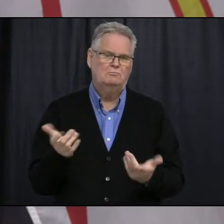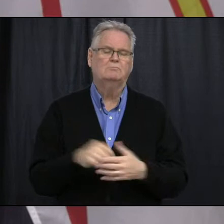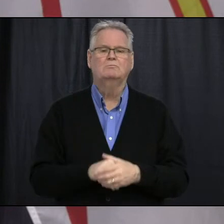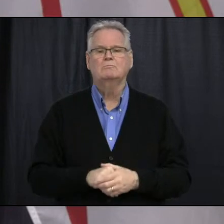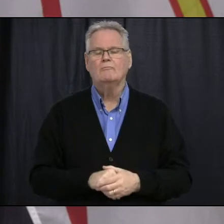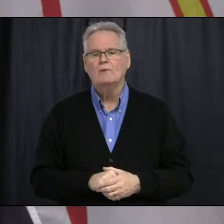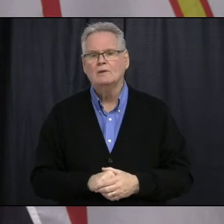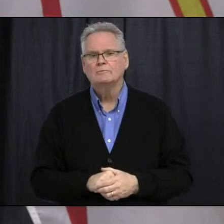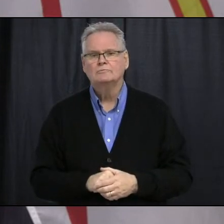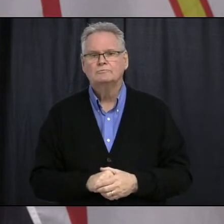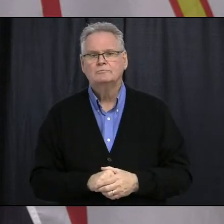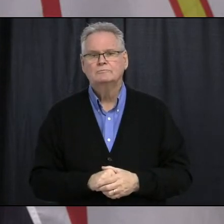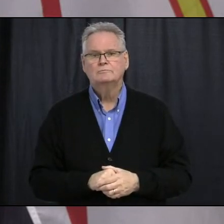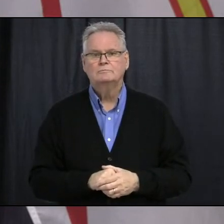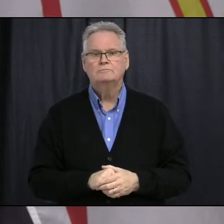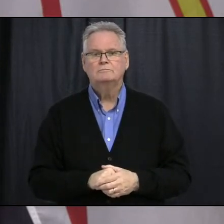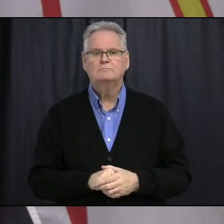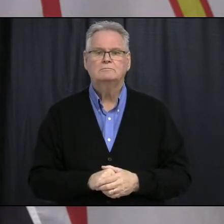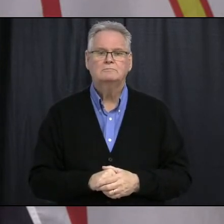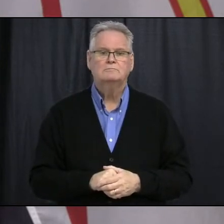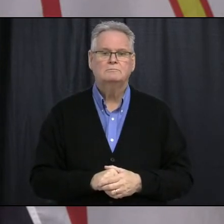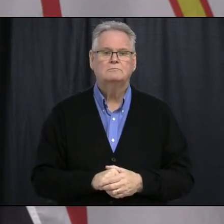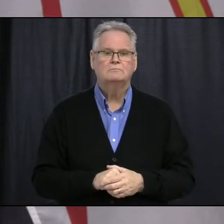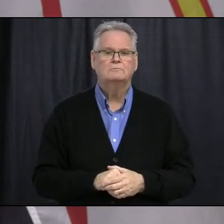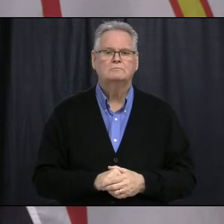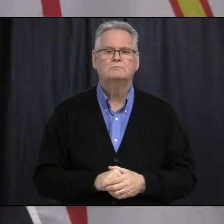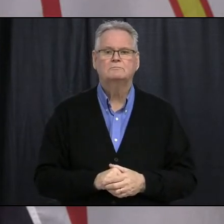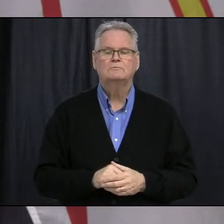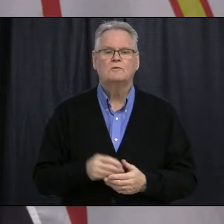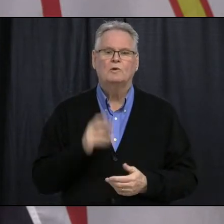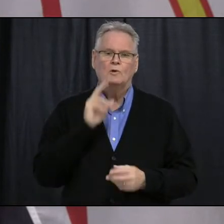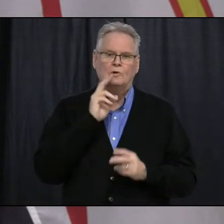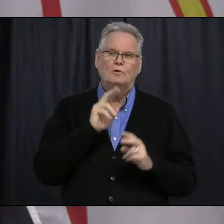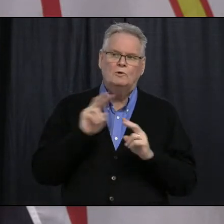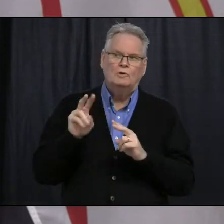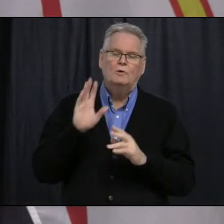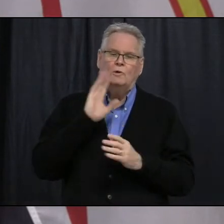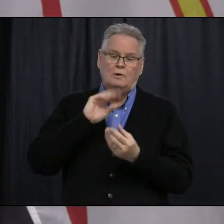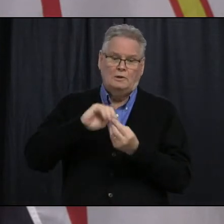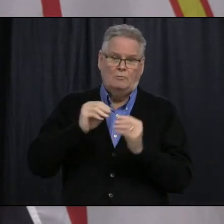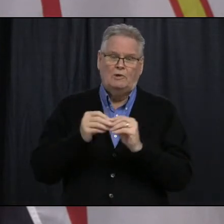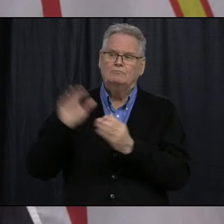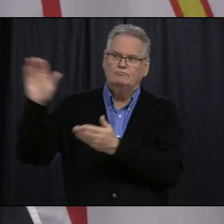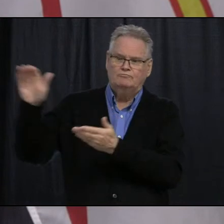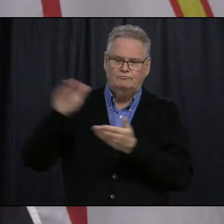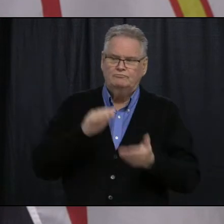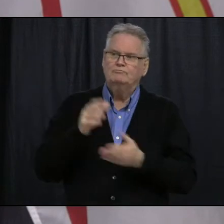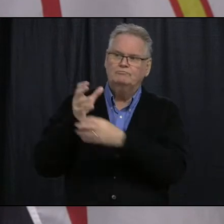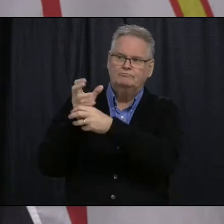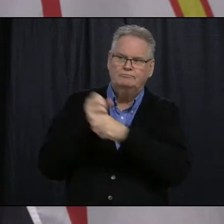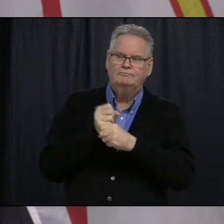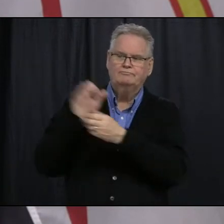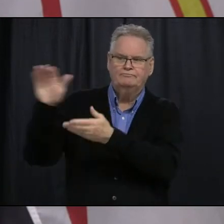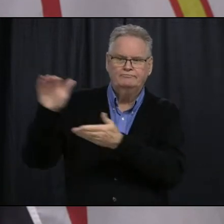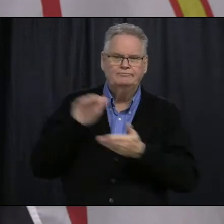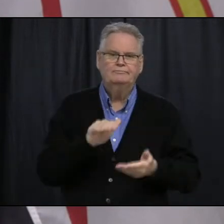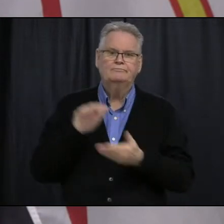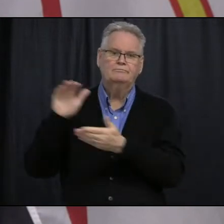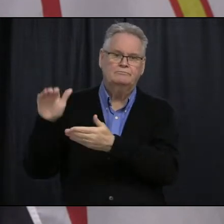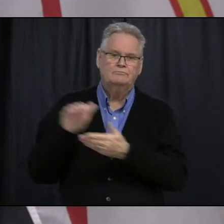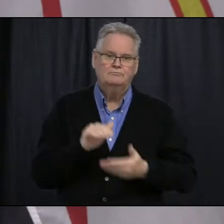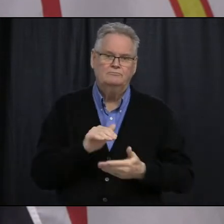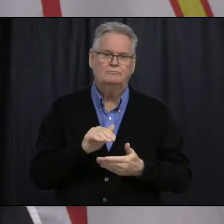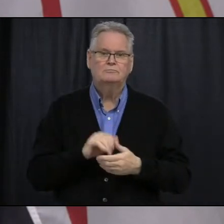on an anticipated supply, we are aiming to have 15 to 20% of our eligible population with 2 doses by the end of June